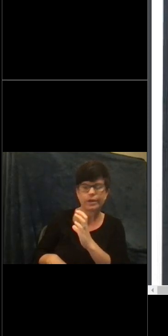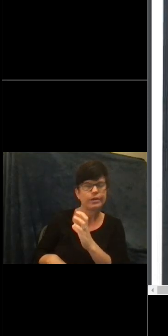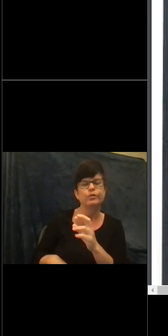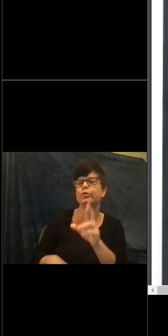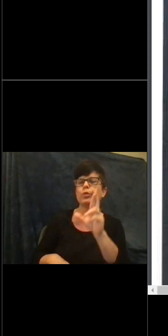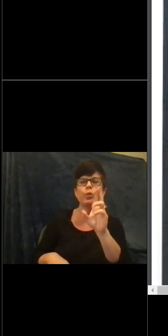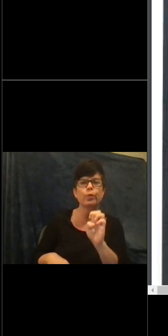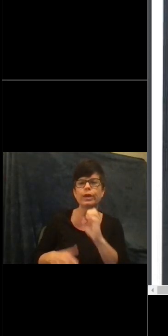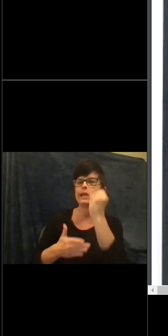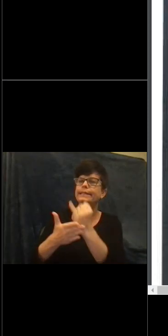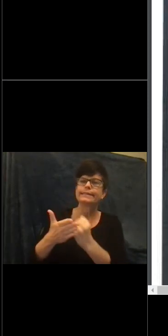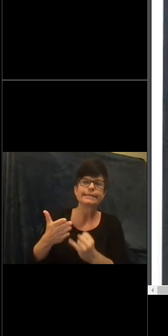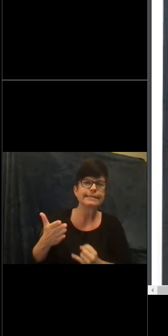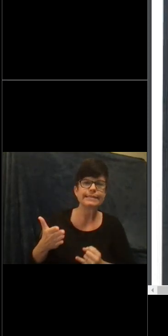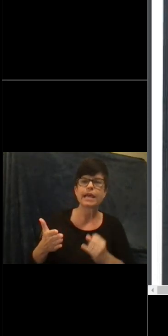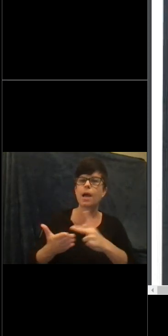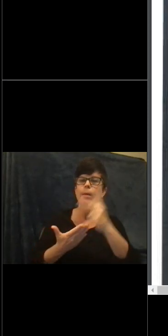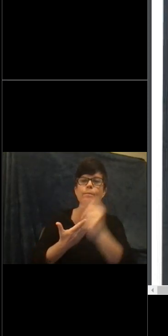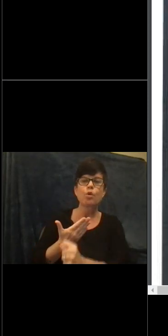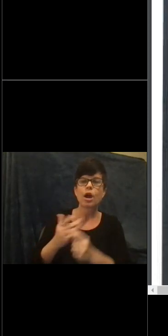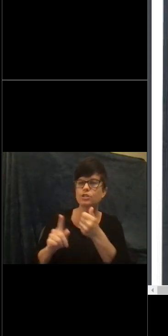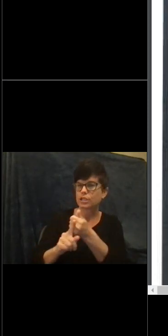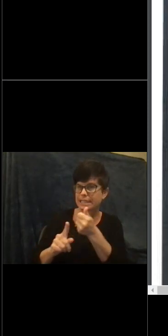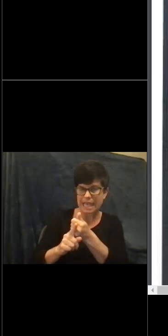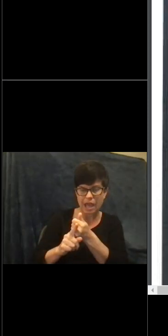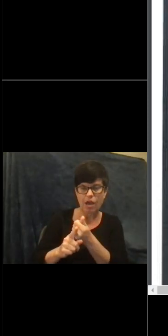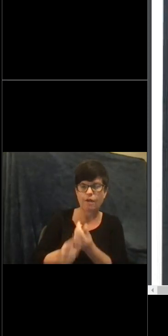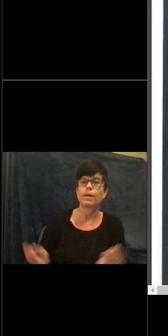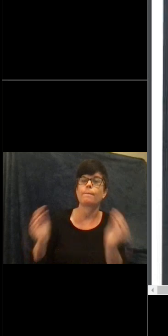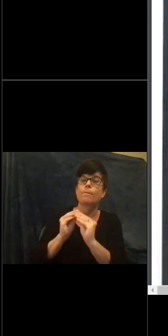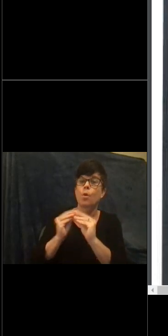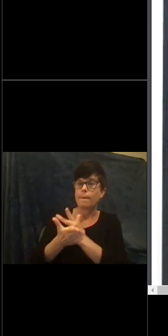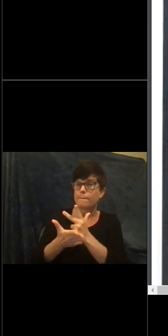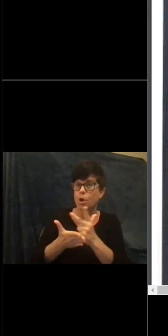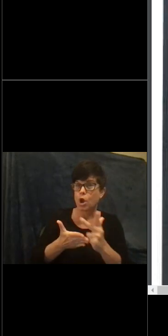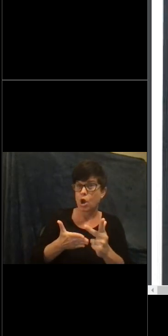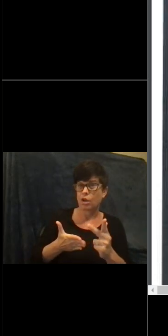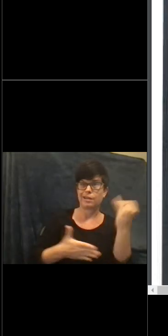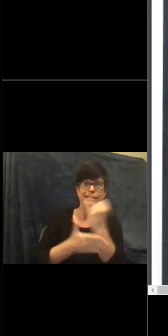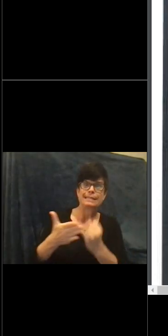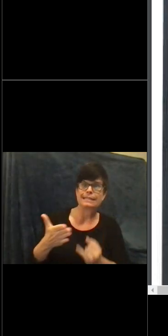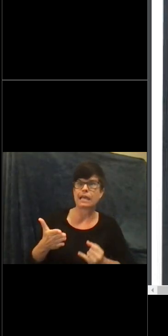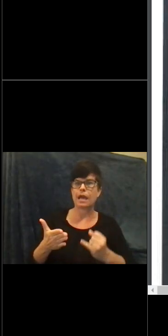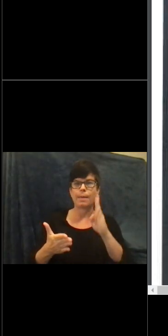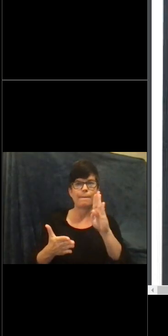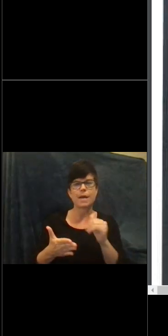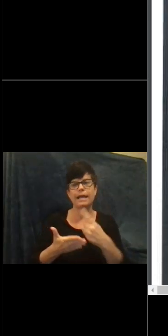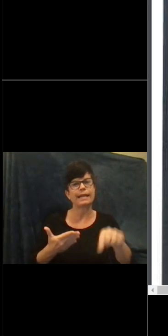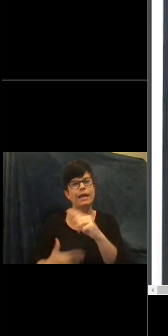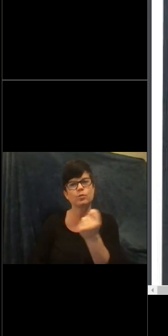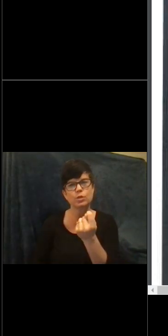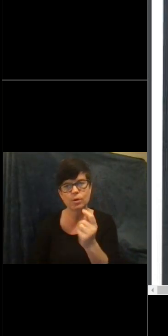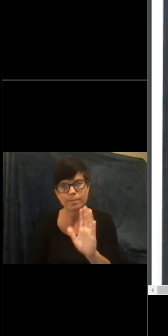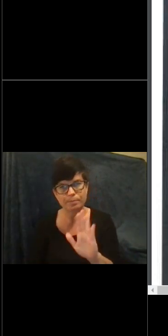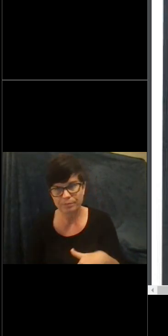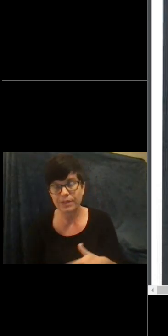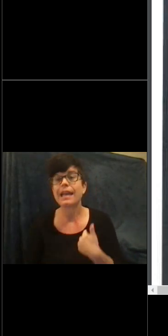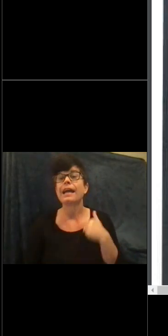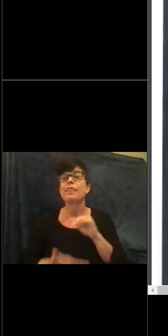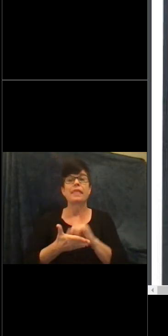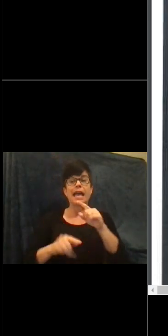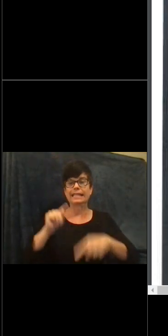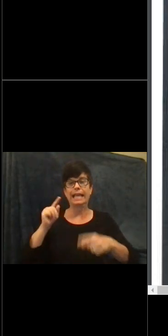you could squeeze in additional parking and be able to engineer that by next Tuesday. That would not happen. But I think we